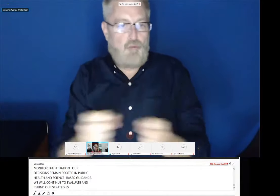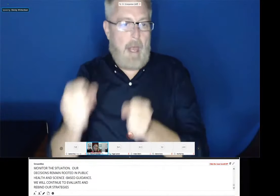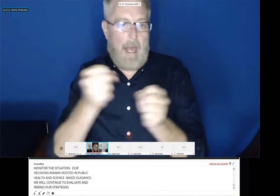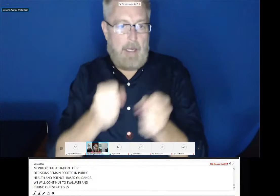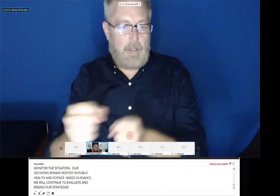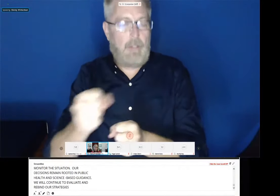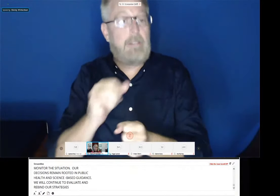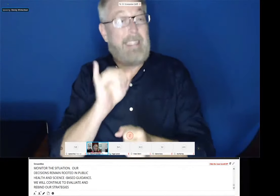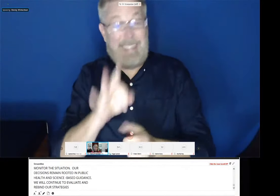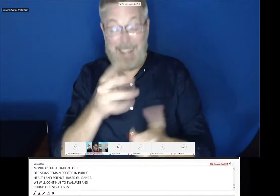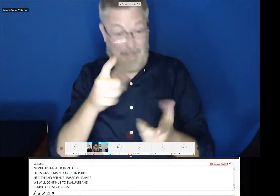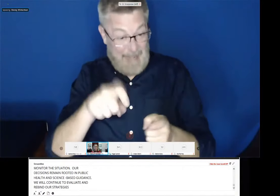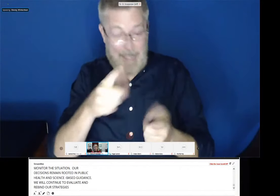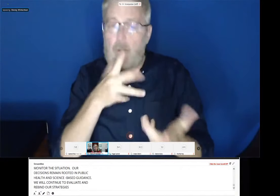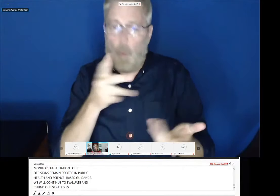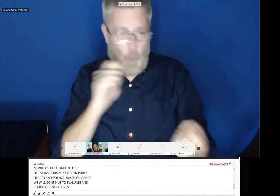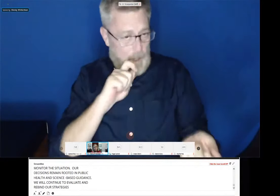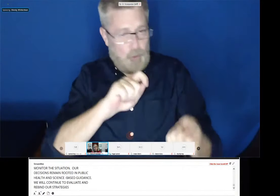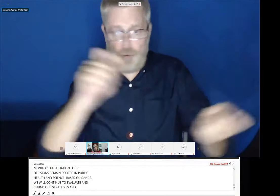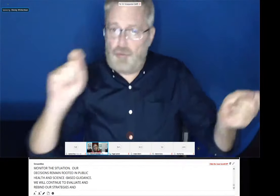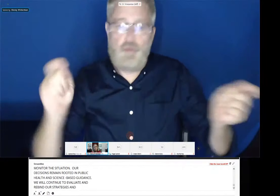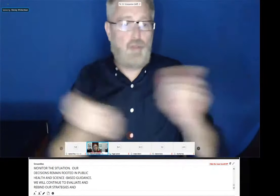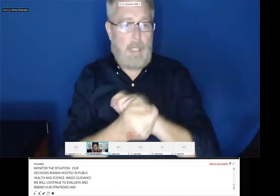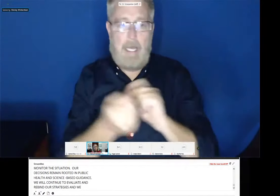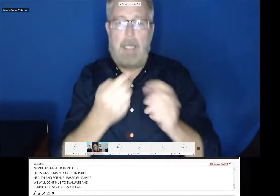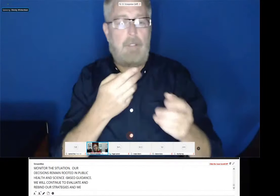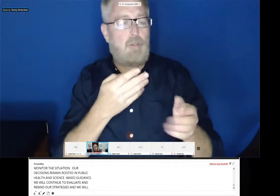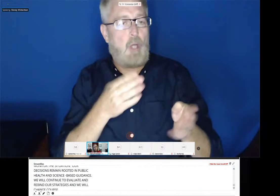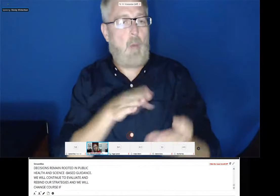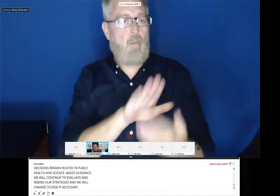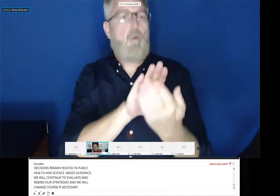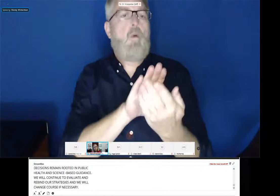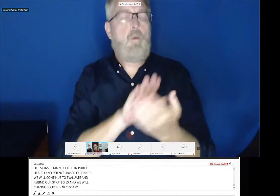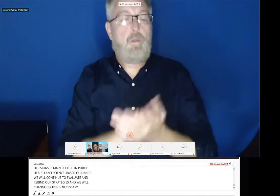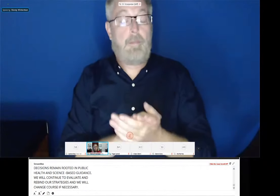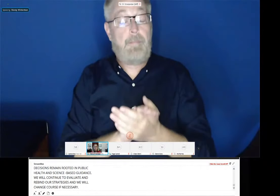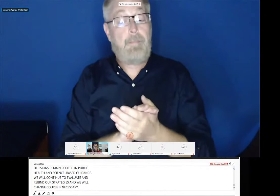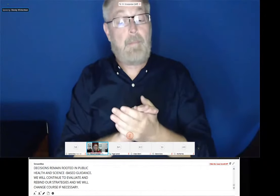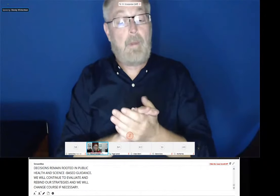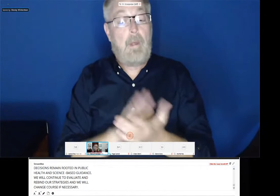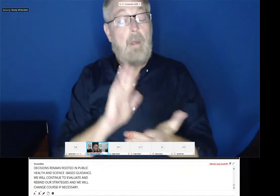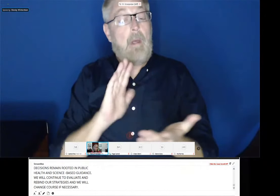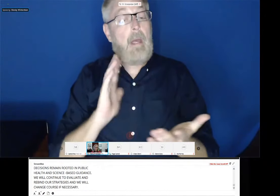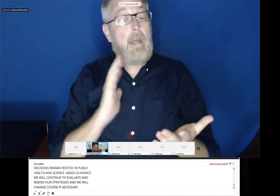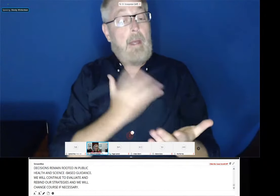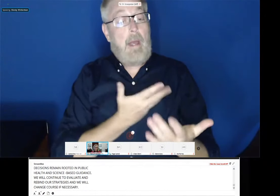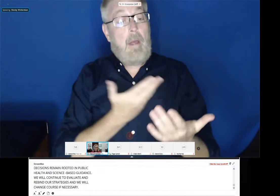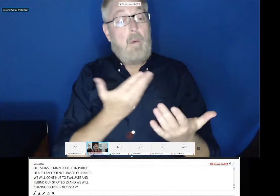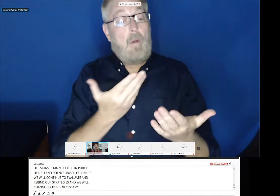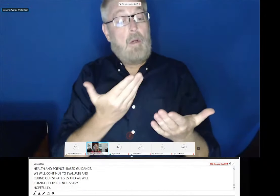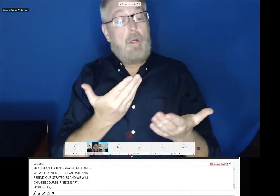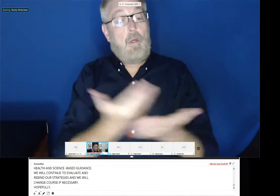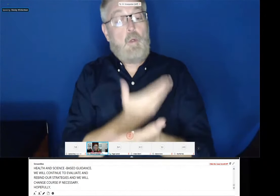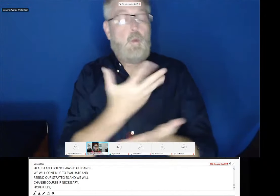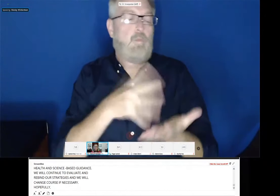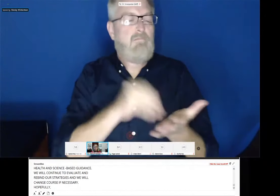if necessary. Hopefully, these new strategies and increased student